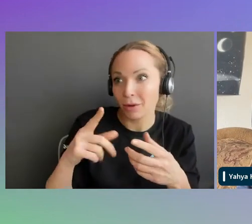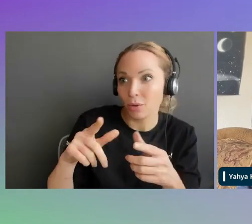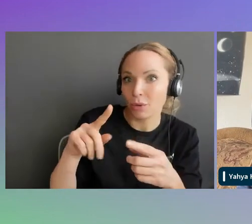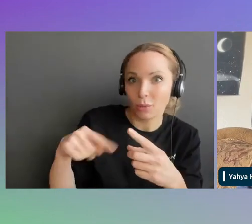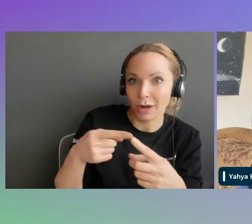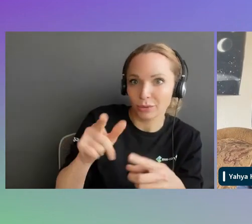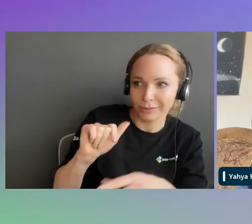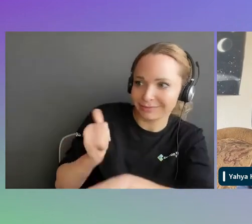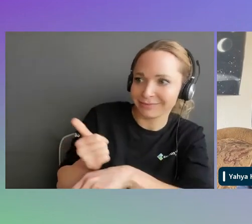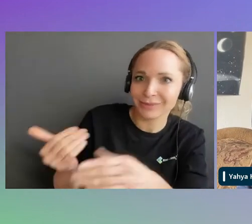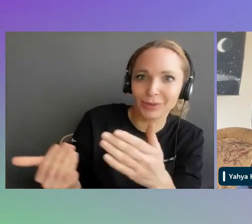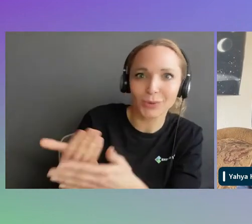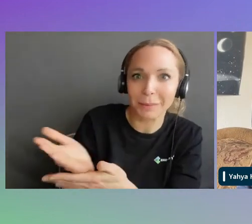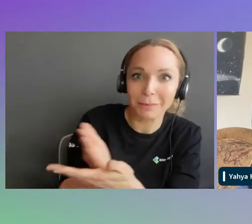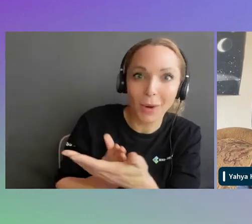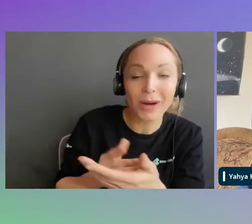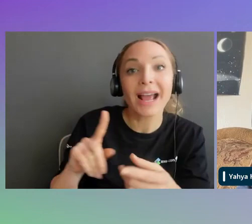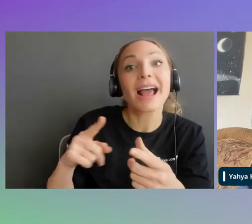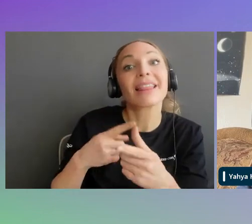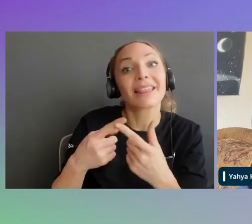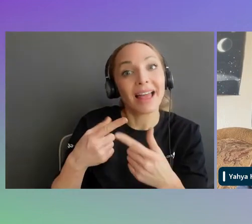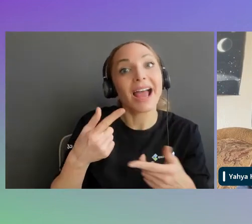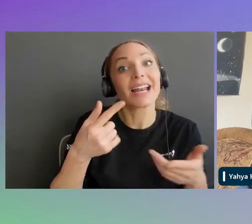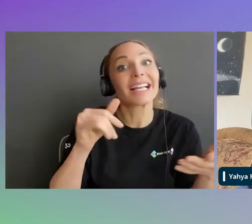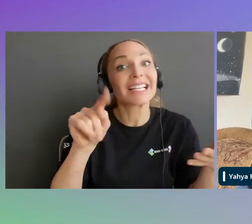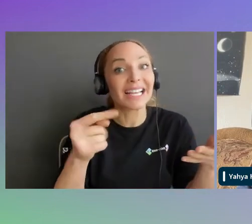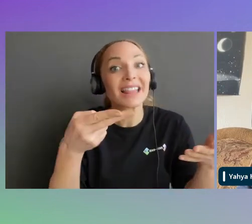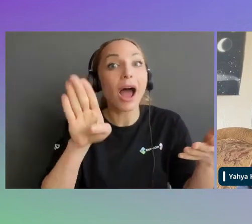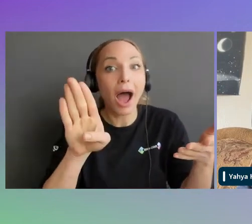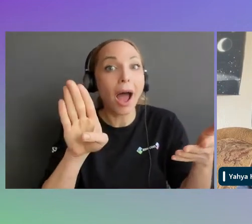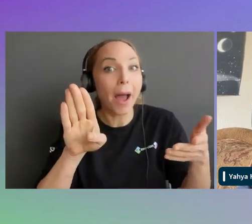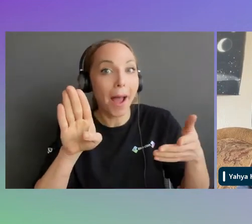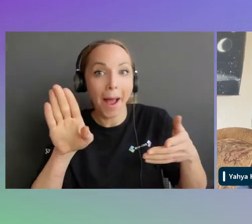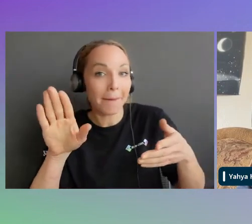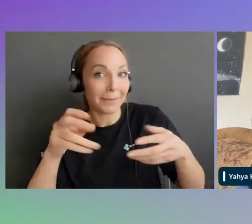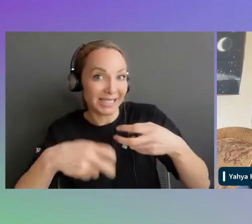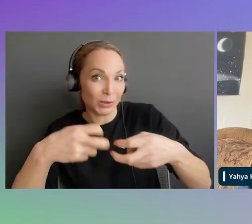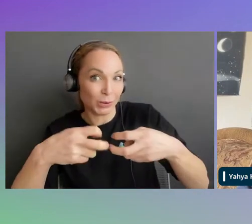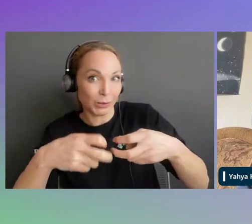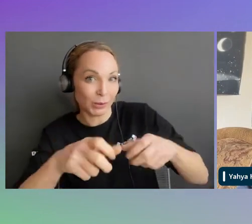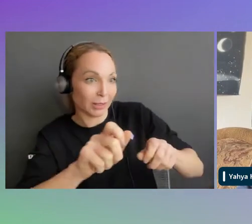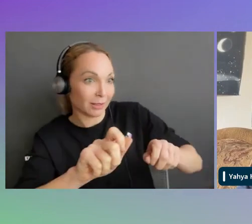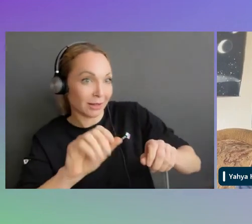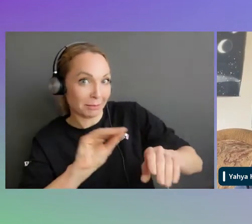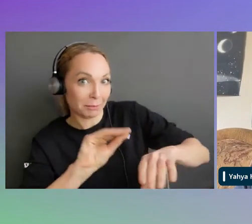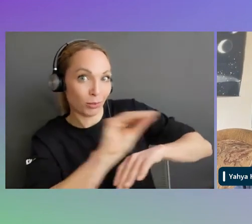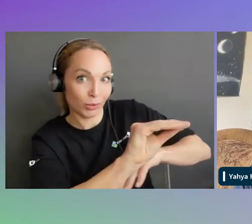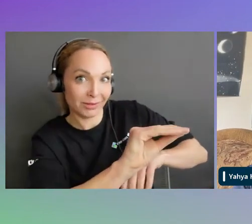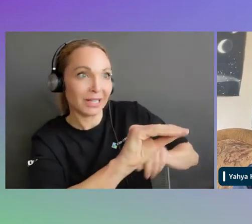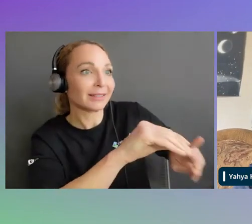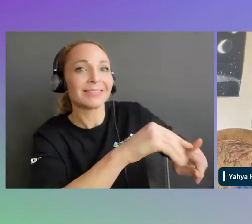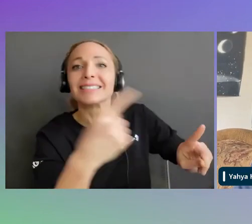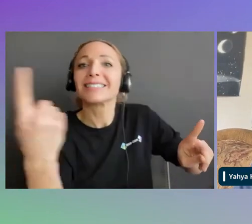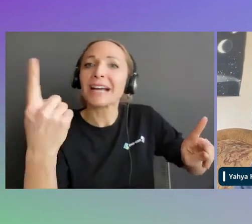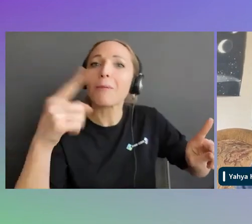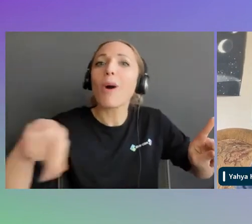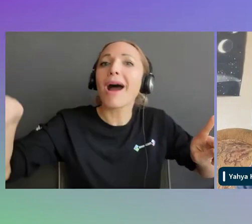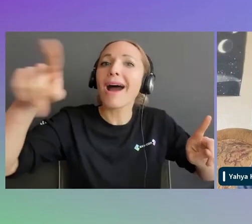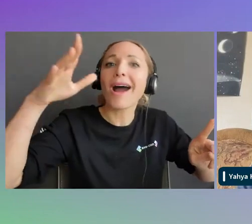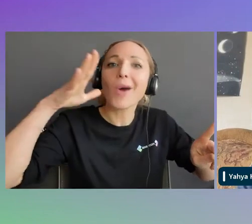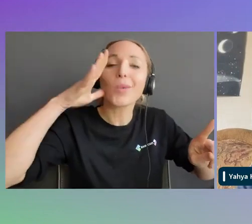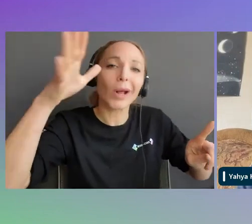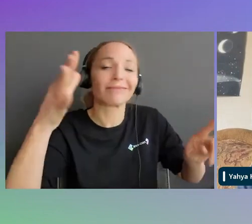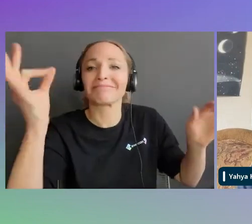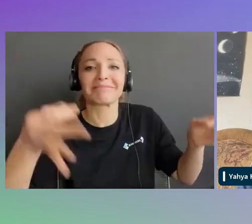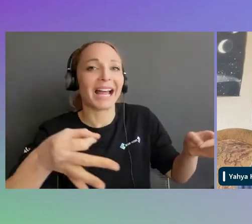GitHub issue, someone will pick it up. Someone at Deque development team will pick it up. Typically, the team that kind of necessitated the need for